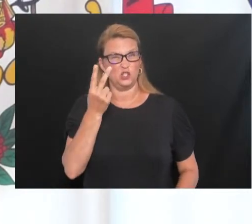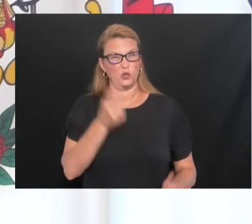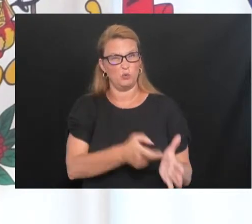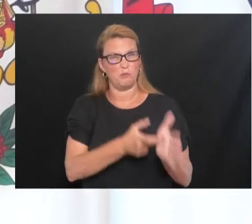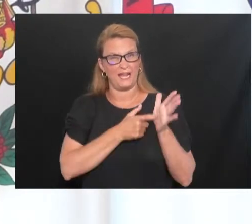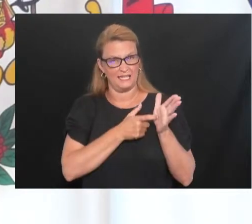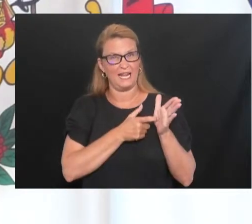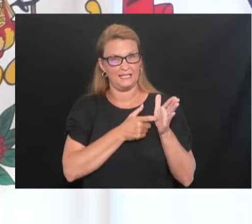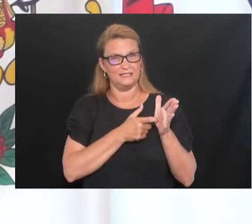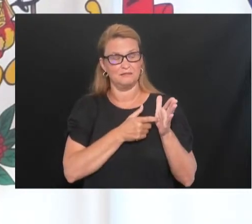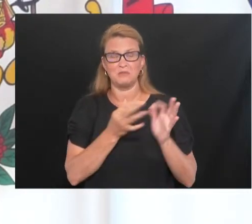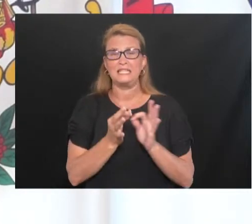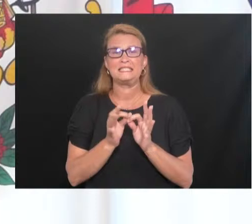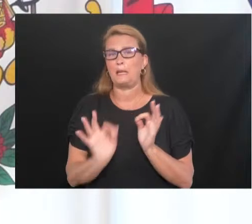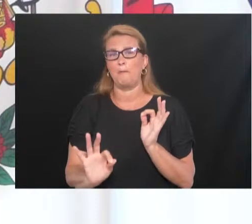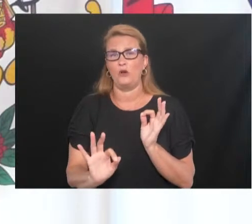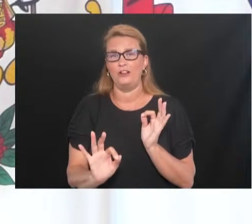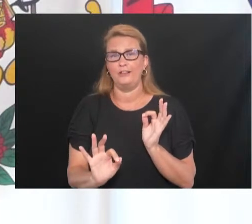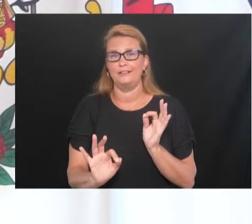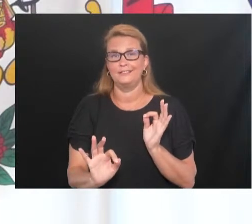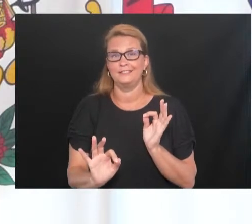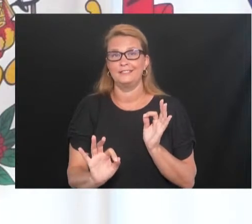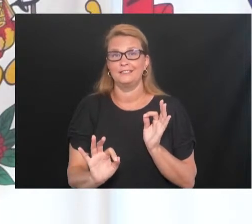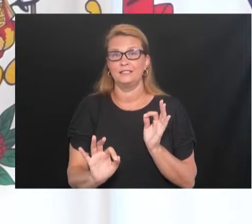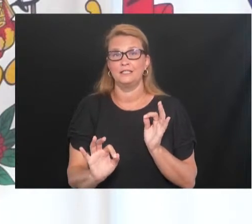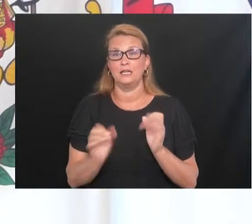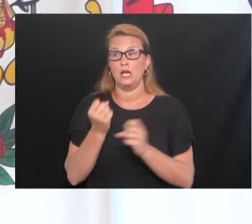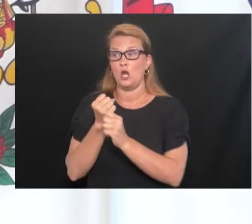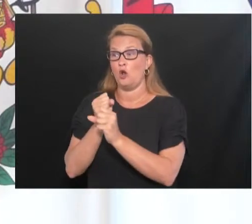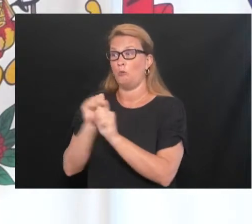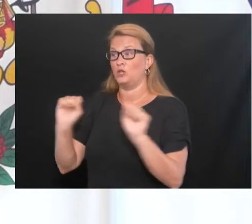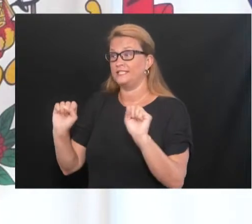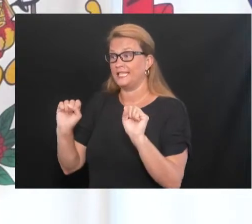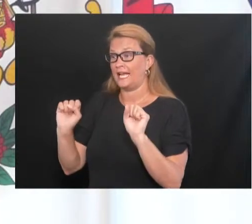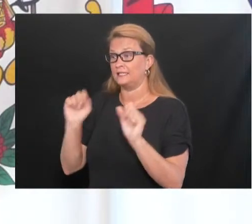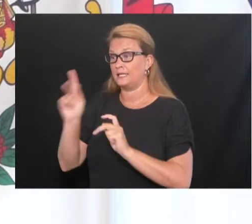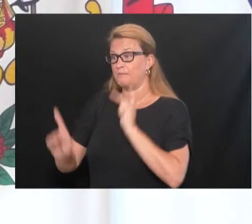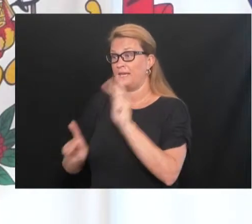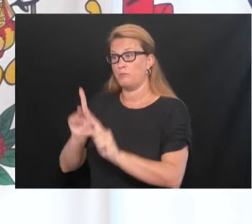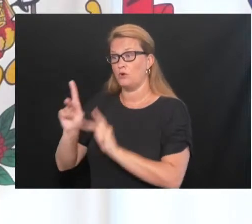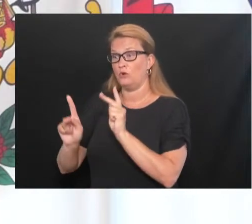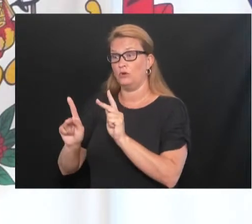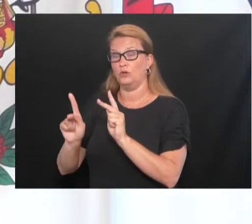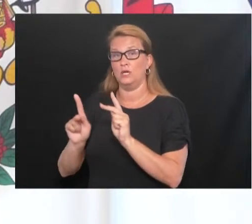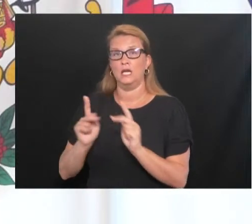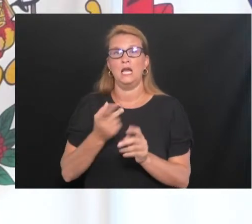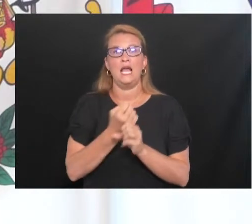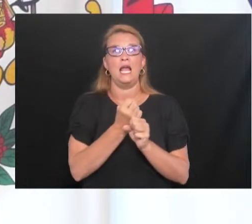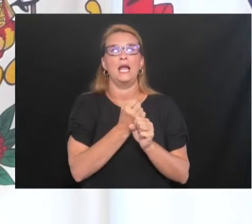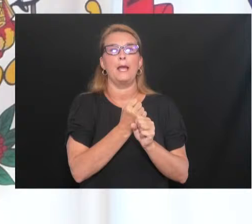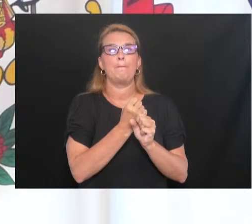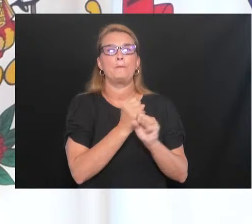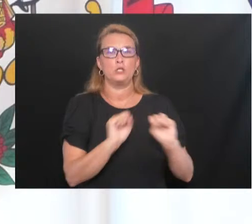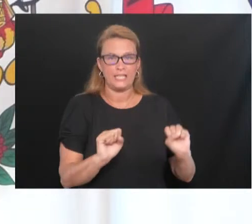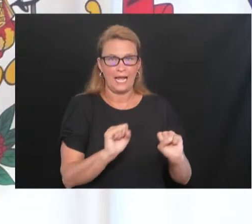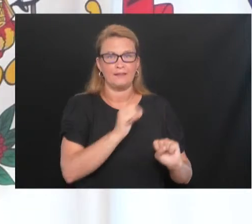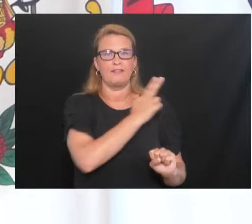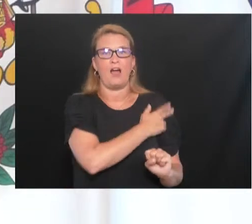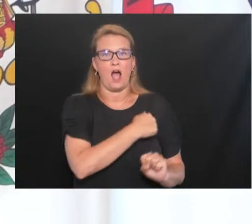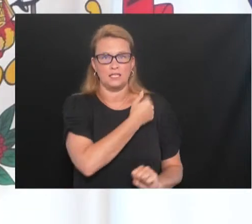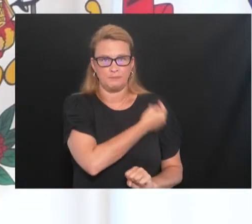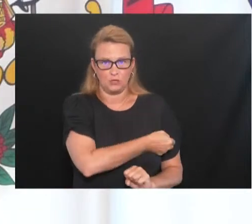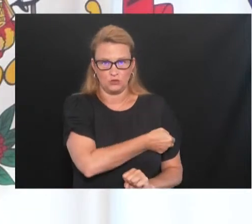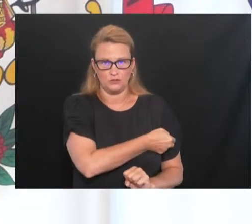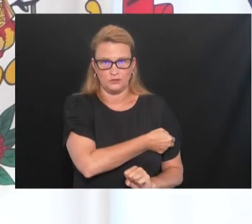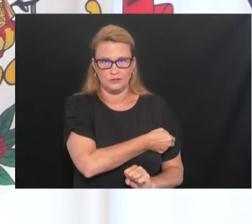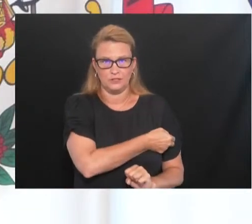they were really, really simple, and that was to protect our people and to protect the integrity of our hospitals, to make